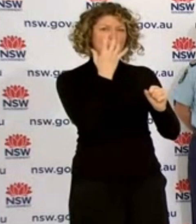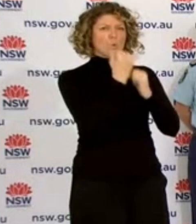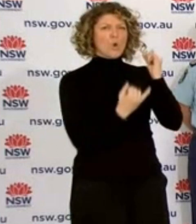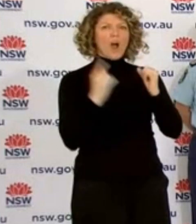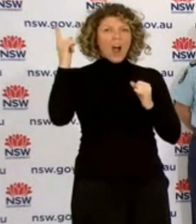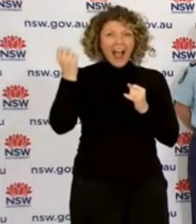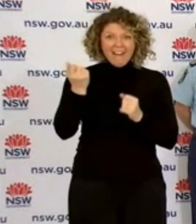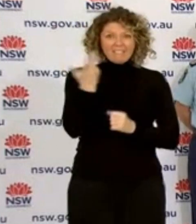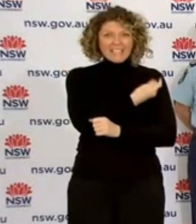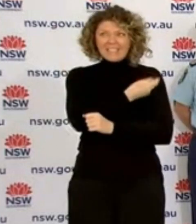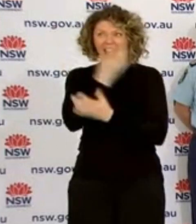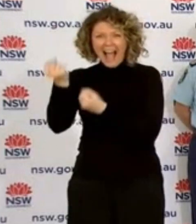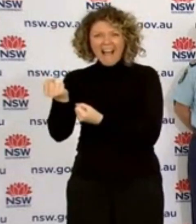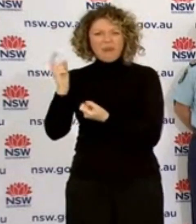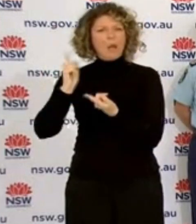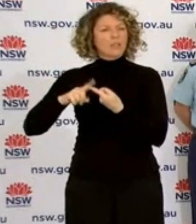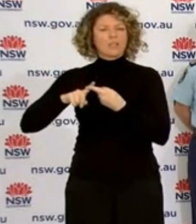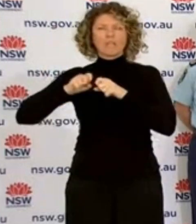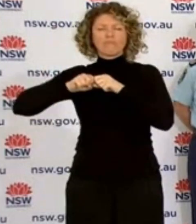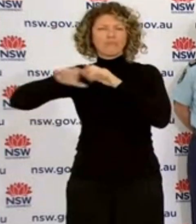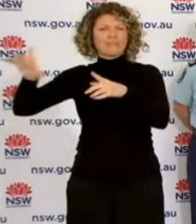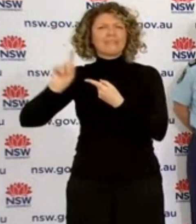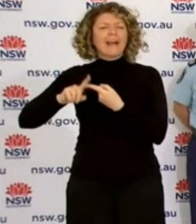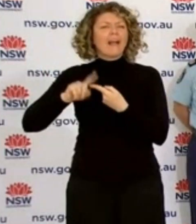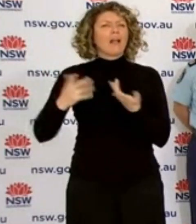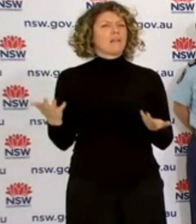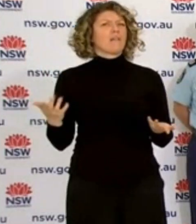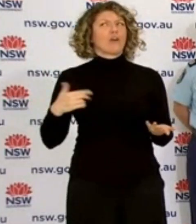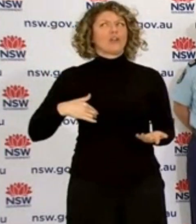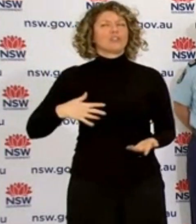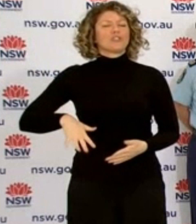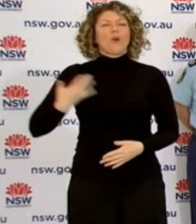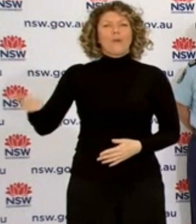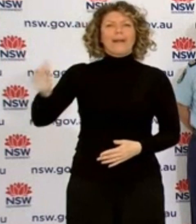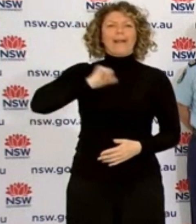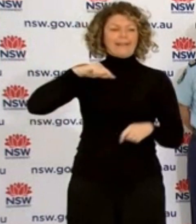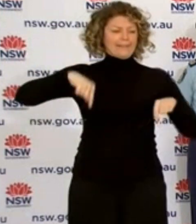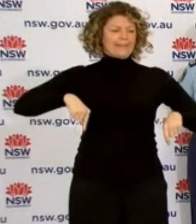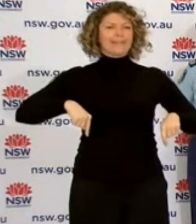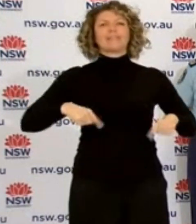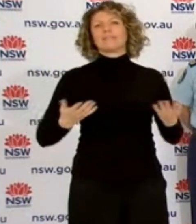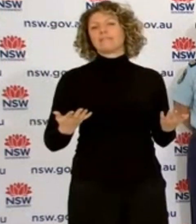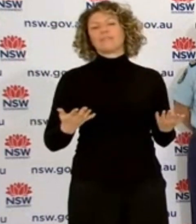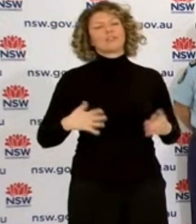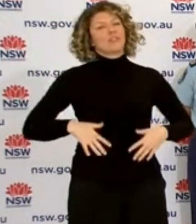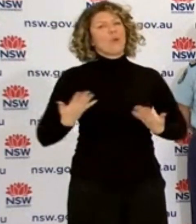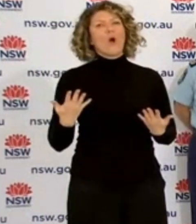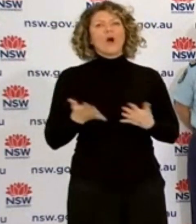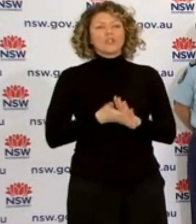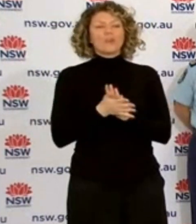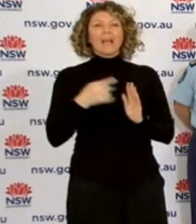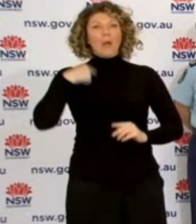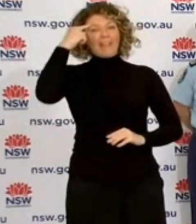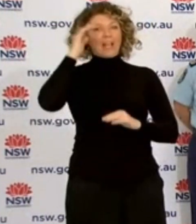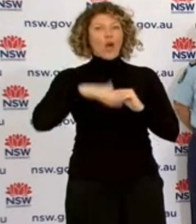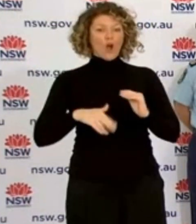higher vaccination rates than we do. So it is our opportunity to have a forward path for